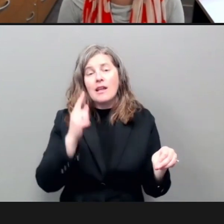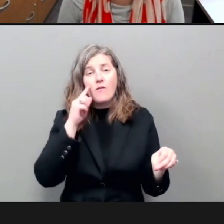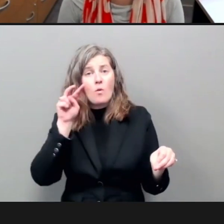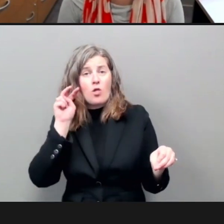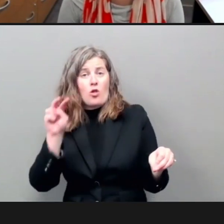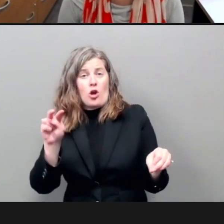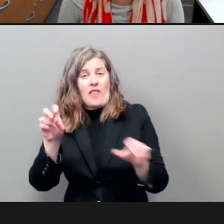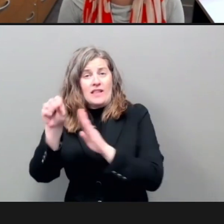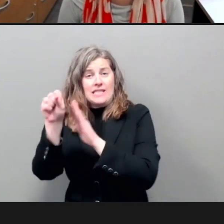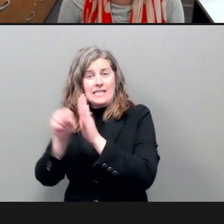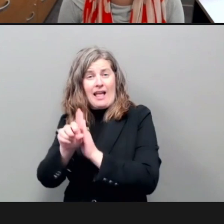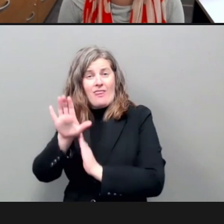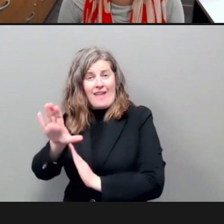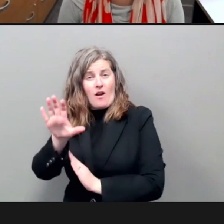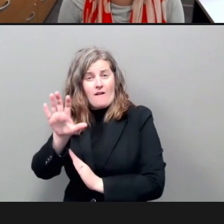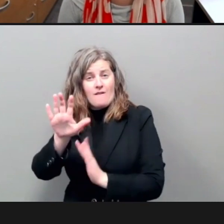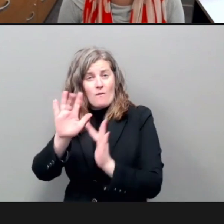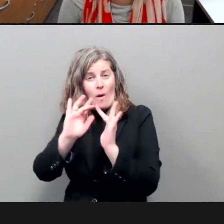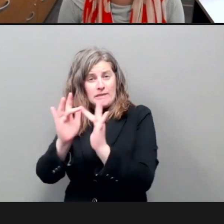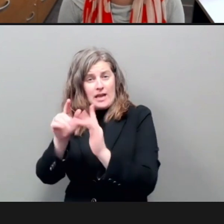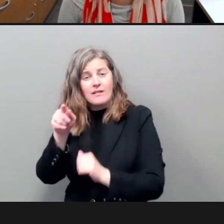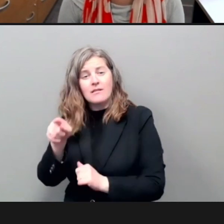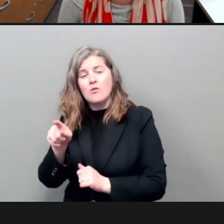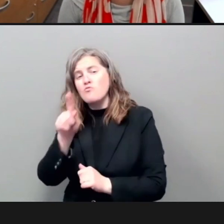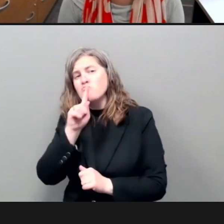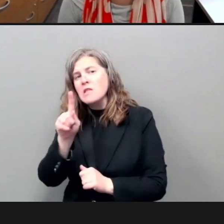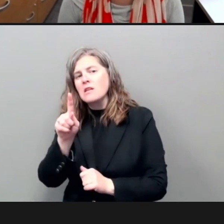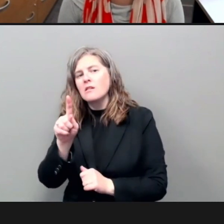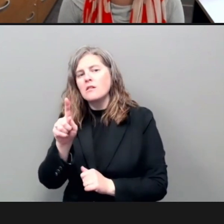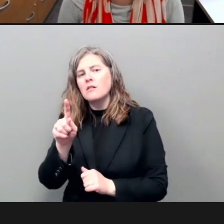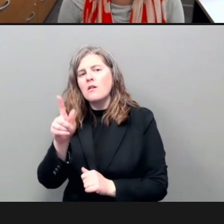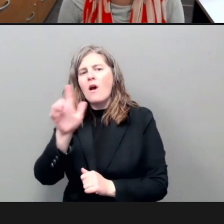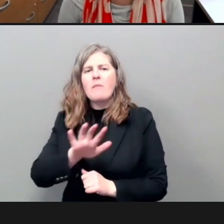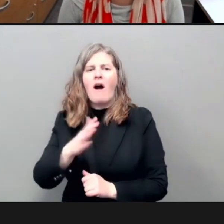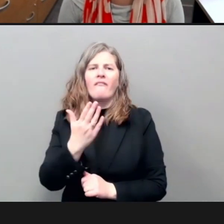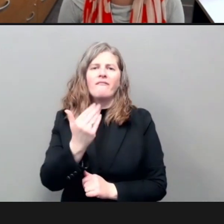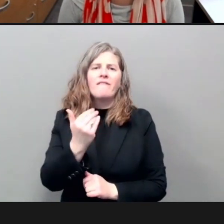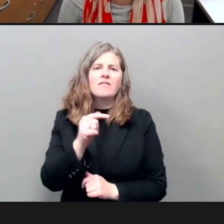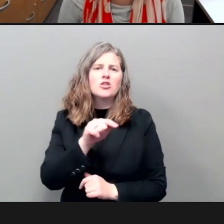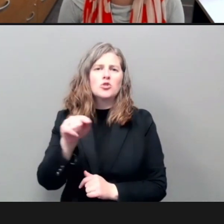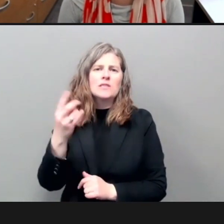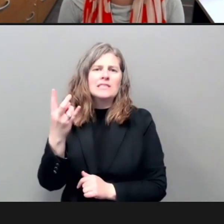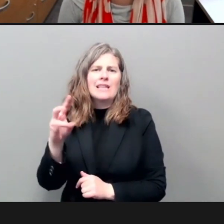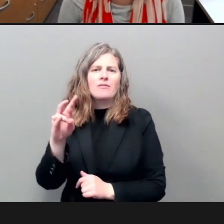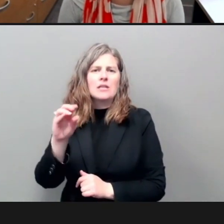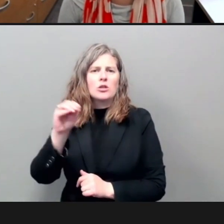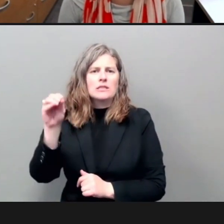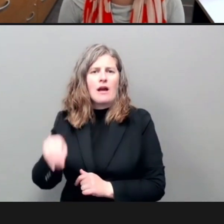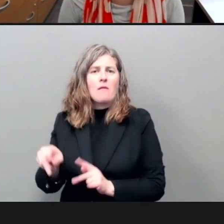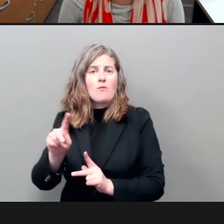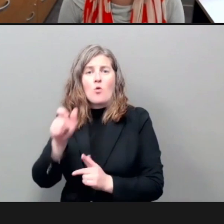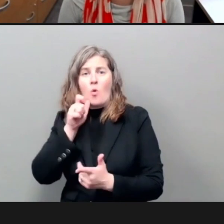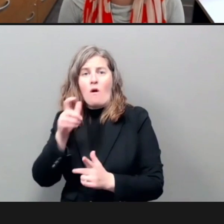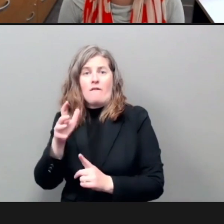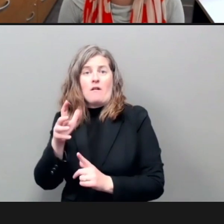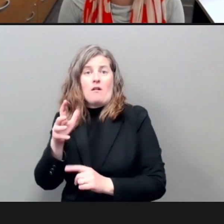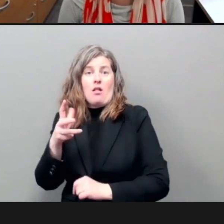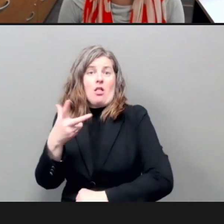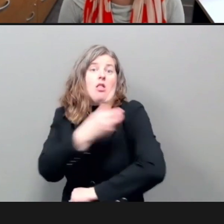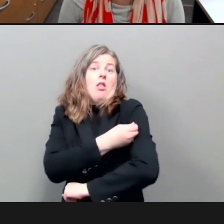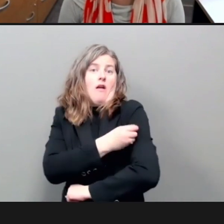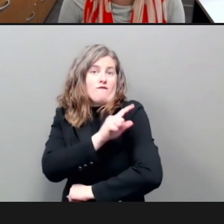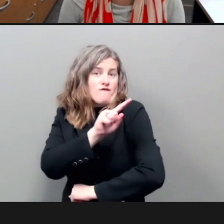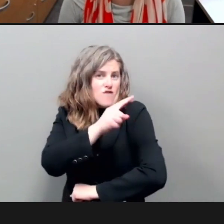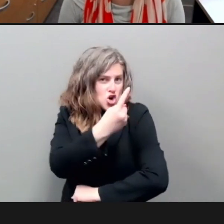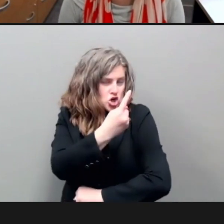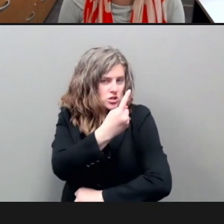the state vaccine site, you'll see that at any given time, we have 15 to 17% more people who've gotten their first shot than people who are